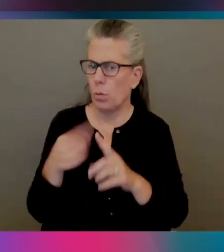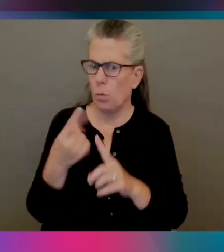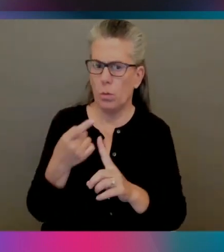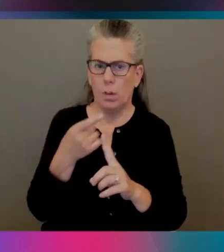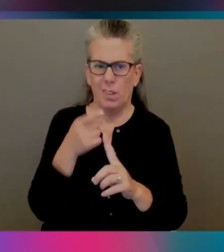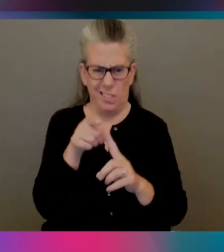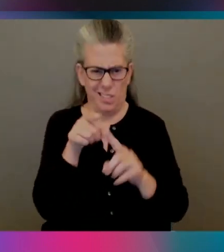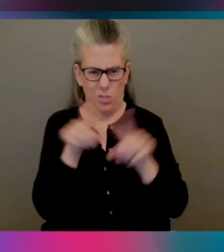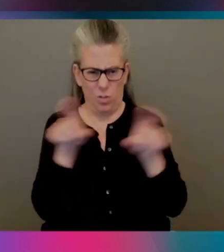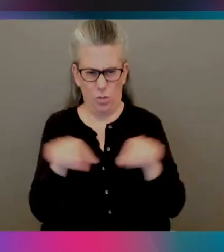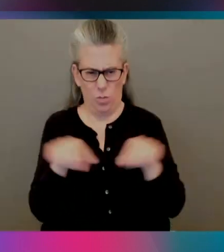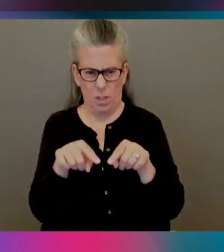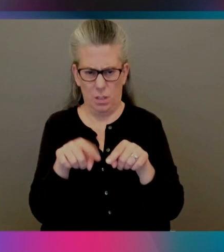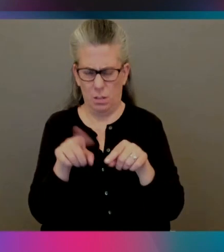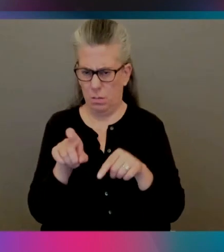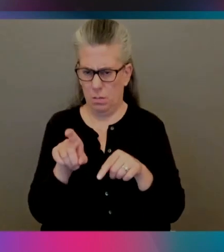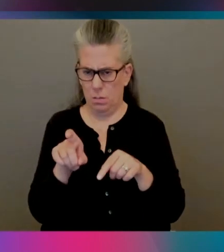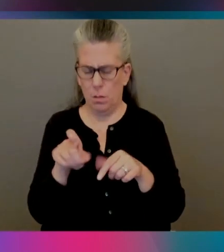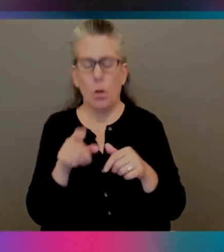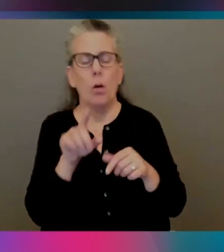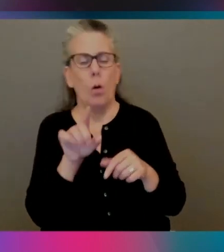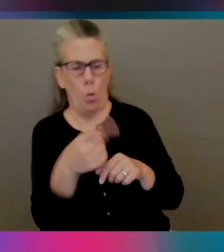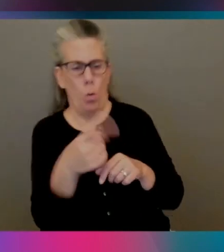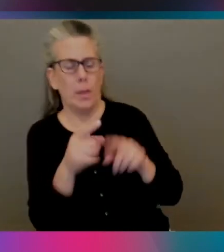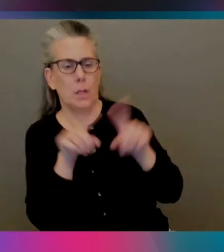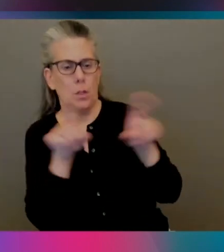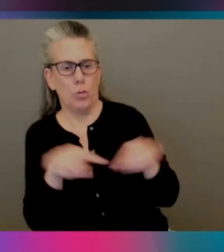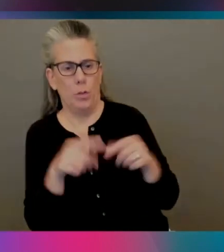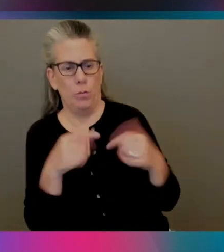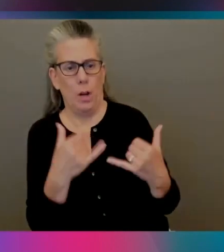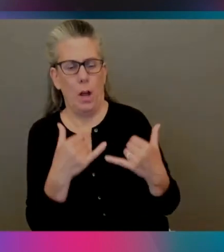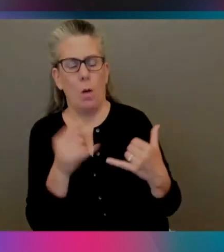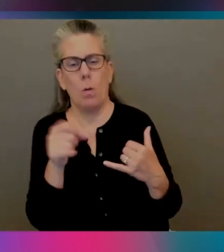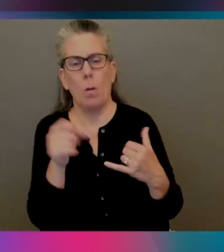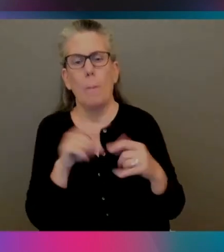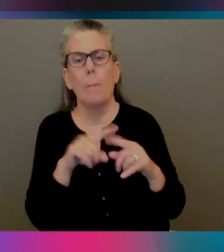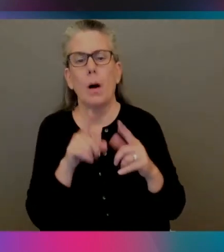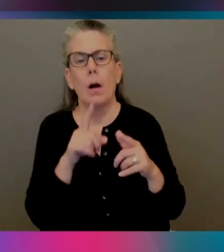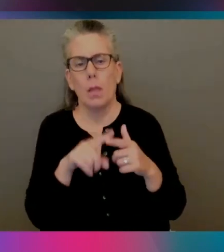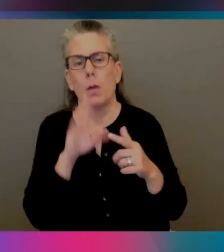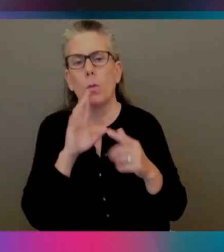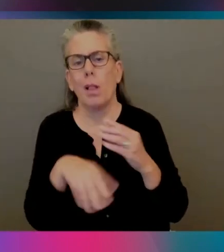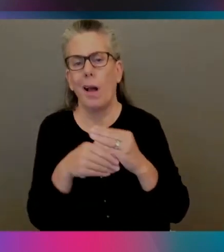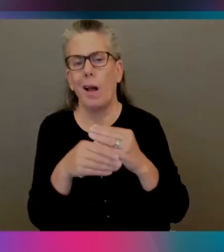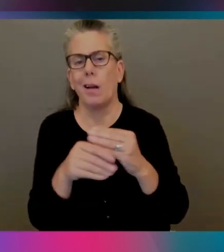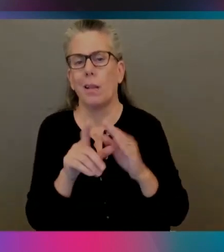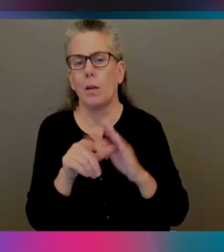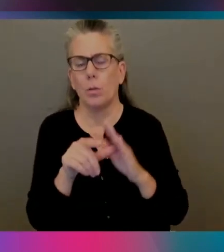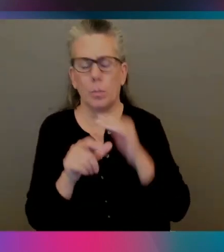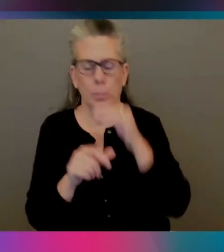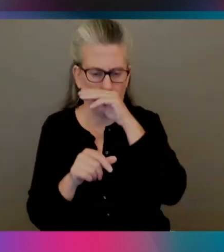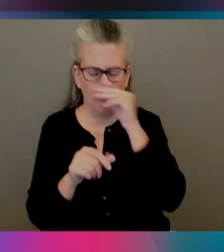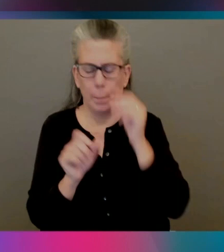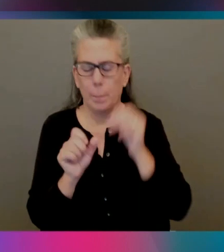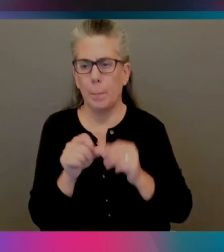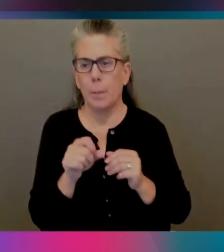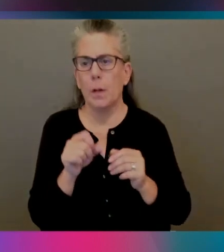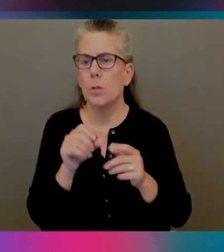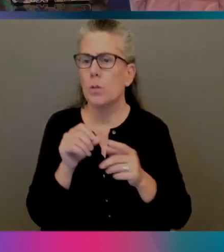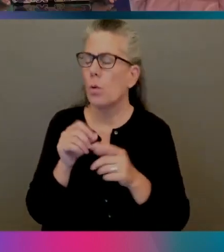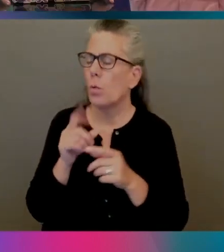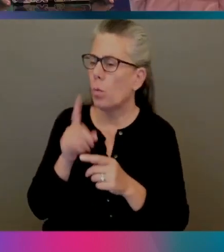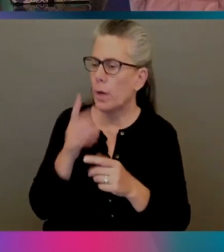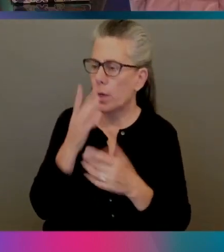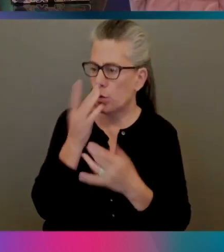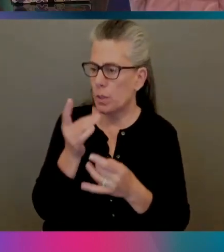now, it's just the screen. Over time, we're going to look at that entire project. Yeah. Very cool. Yeah. I think the other benefit about this is if you're writing